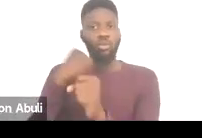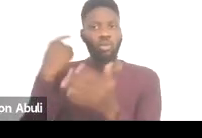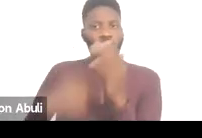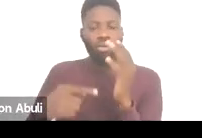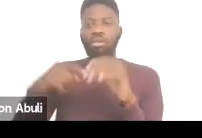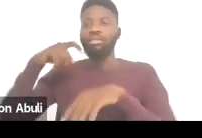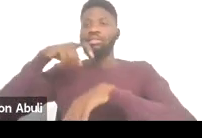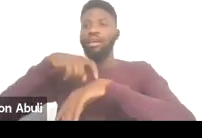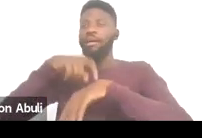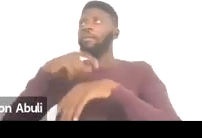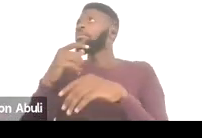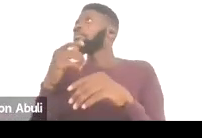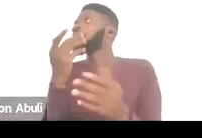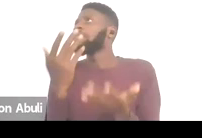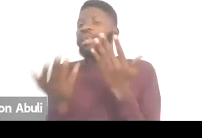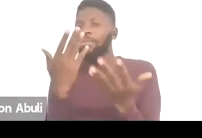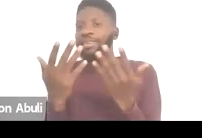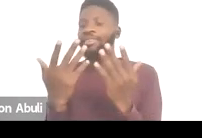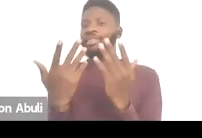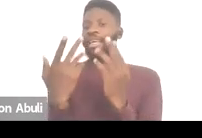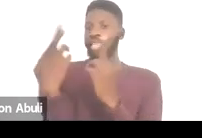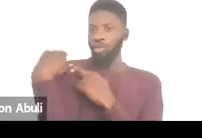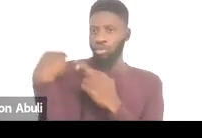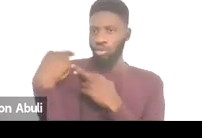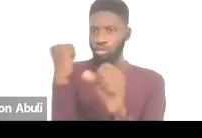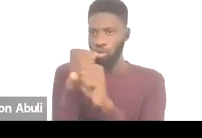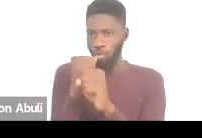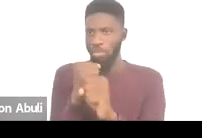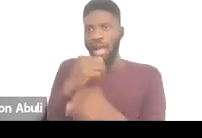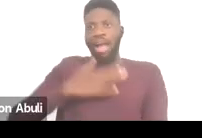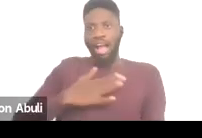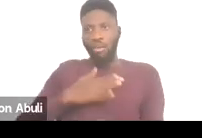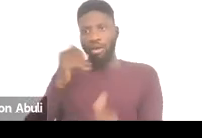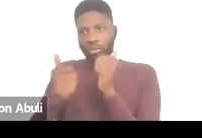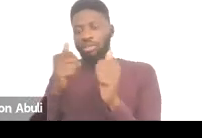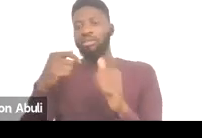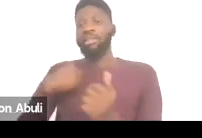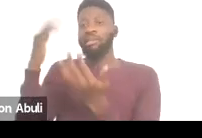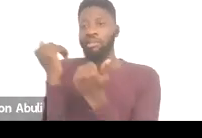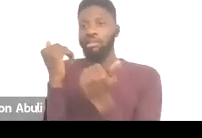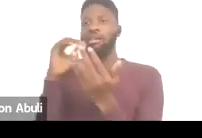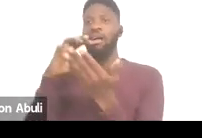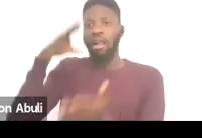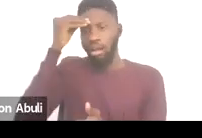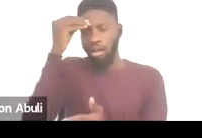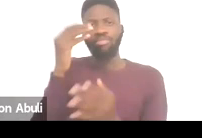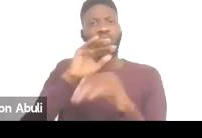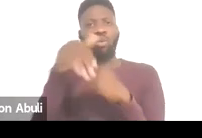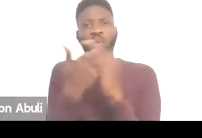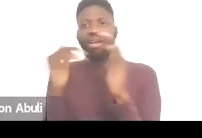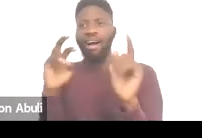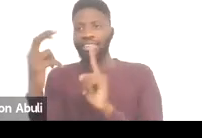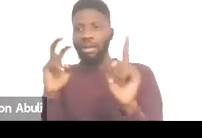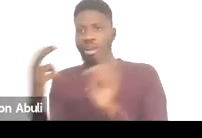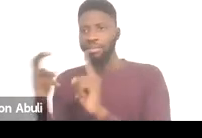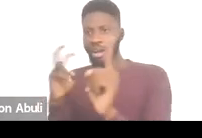the maybe tactical responsibilities of the job. So I expect to learn all the aspects there are about the world